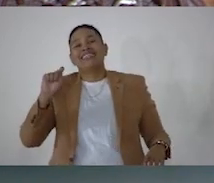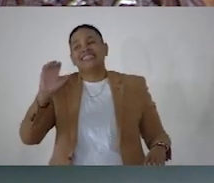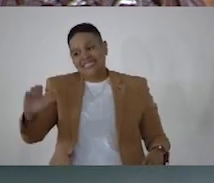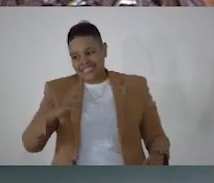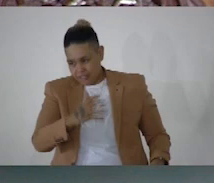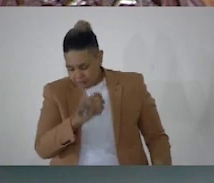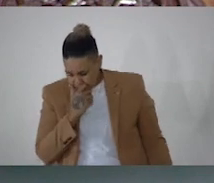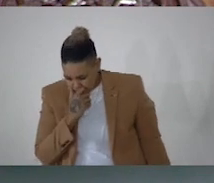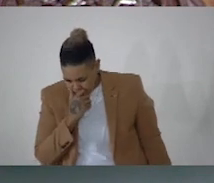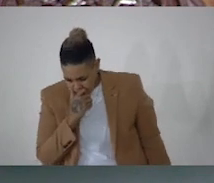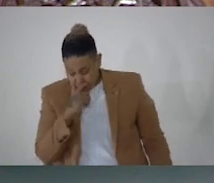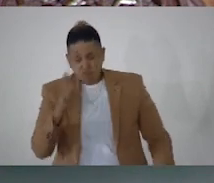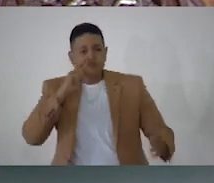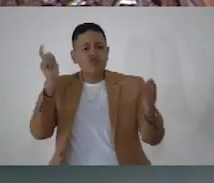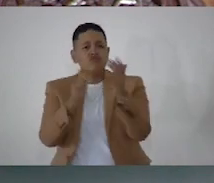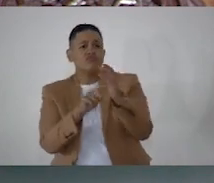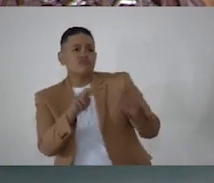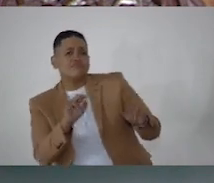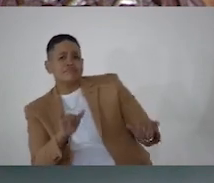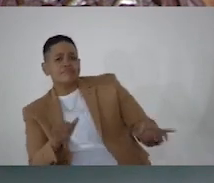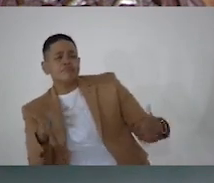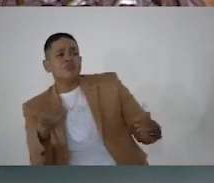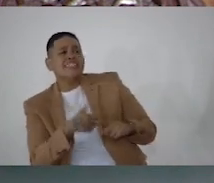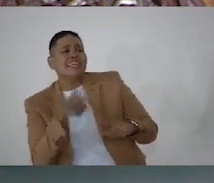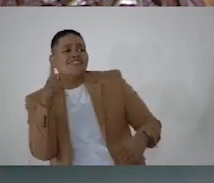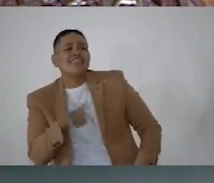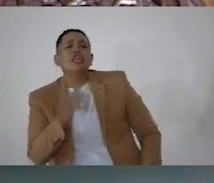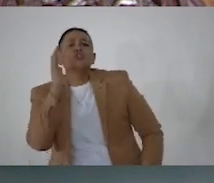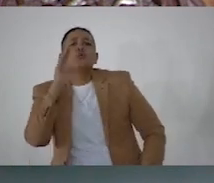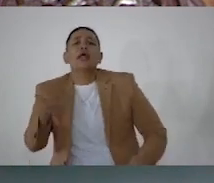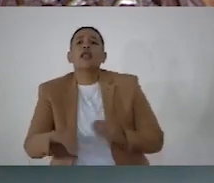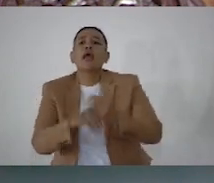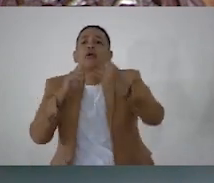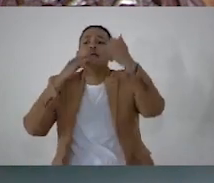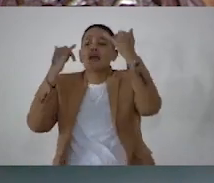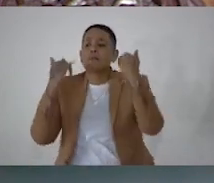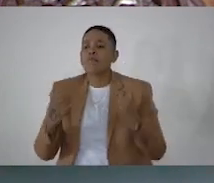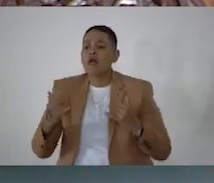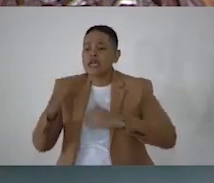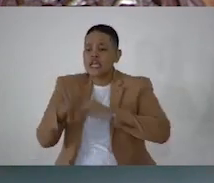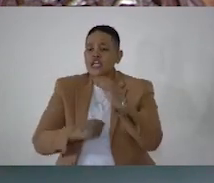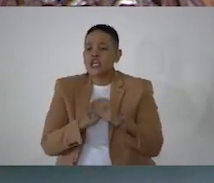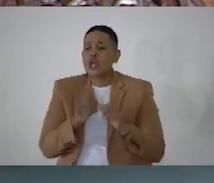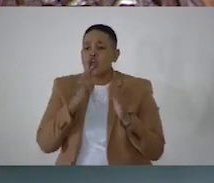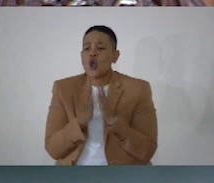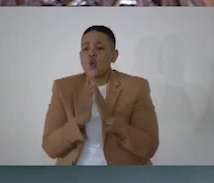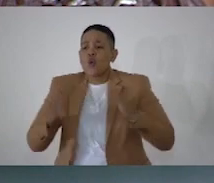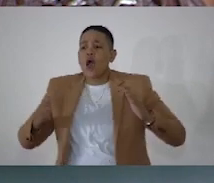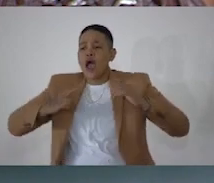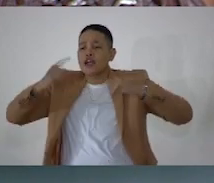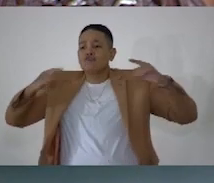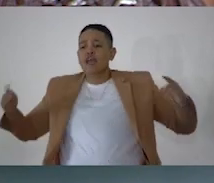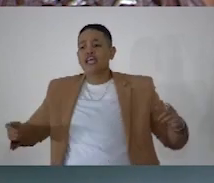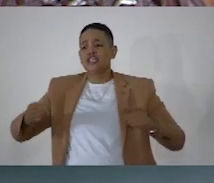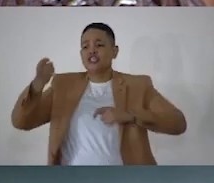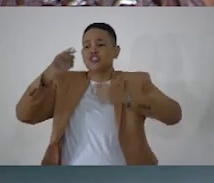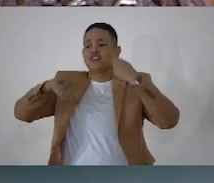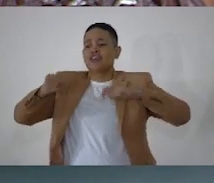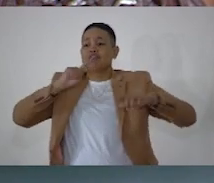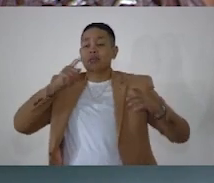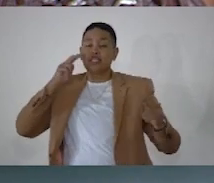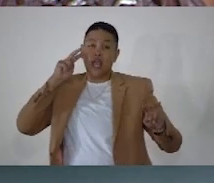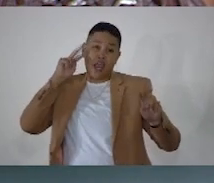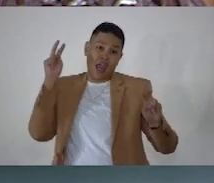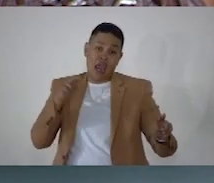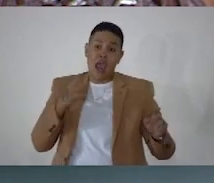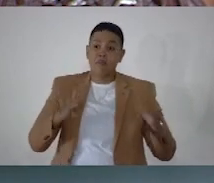JETC, recognizing that this will be a multi-year, wide-ranging transformation exercise